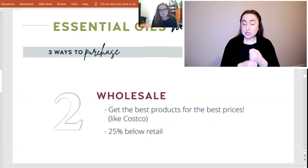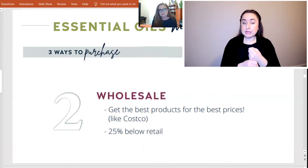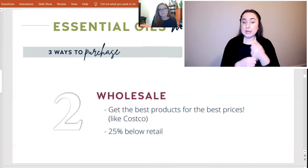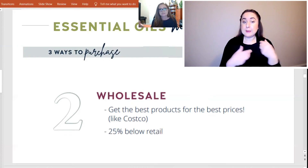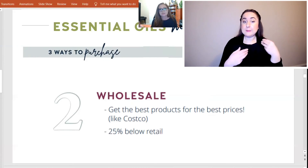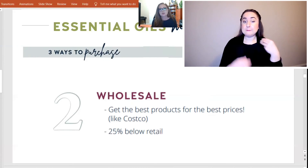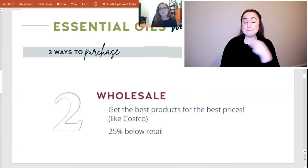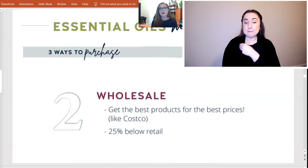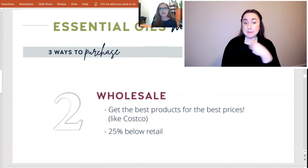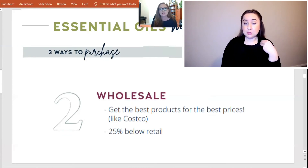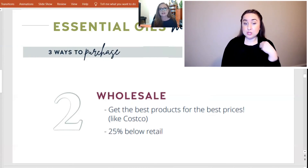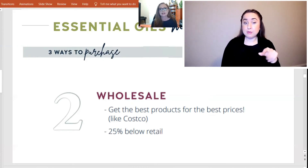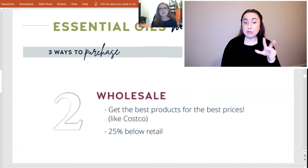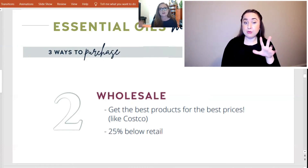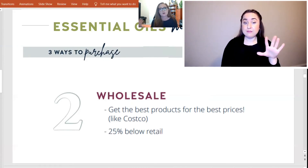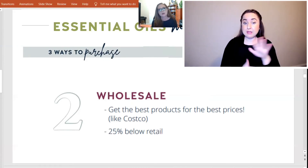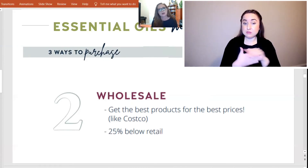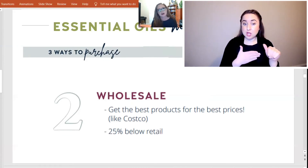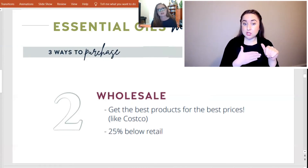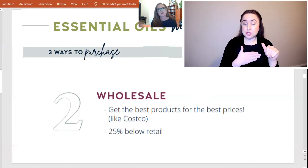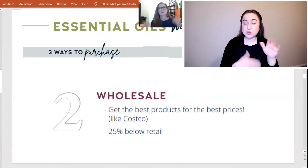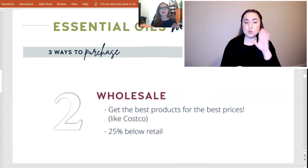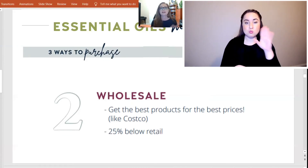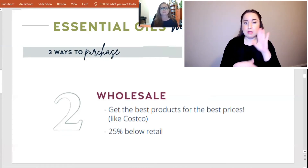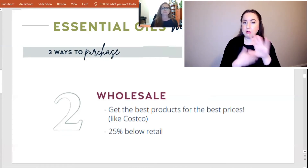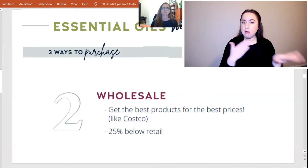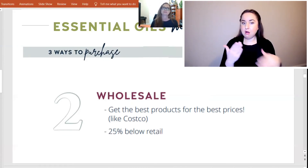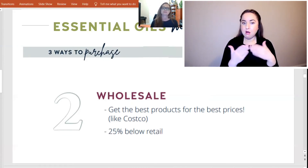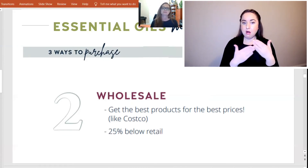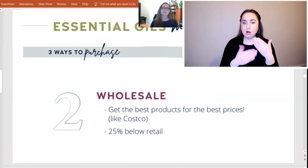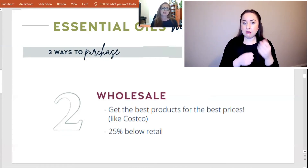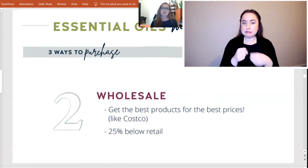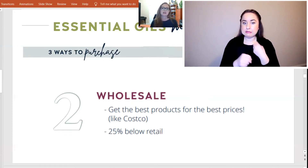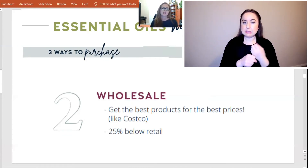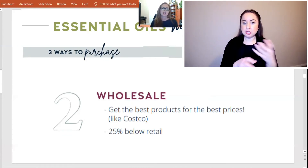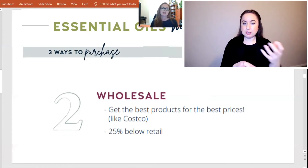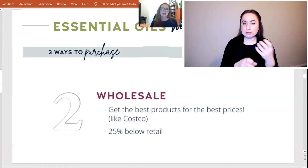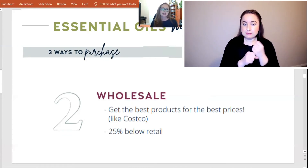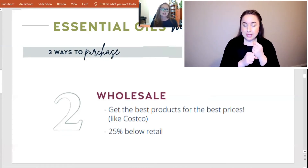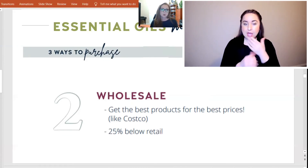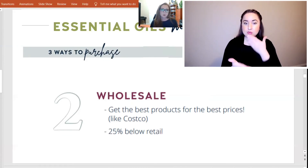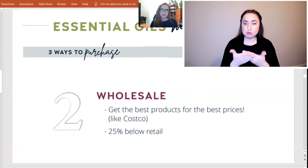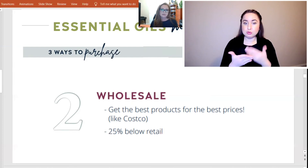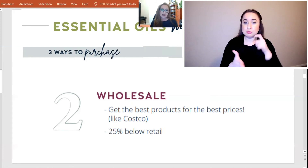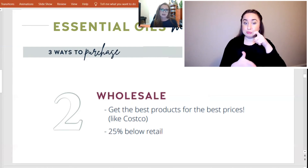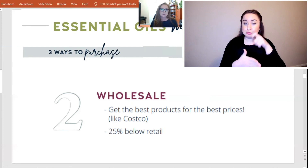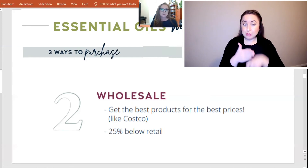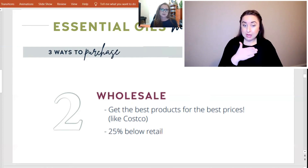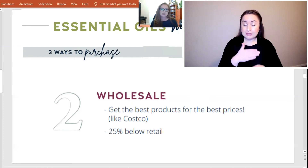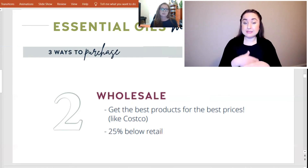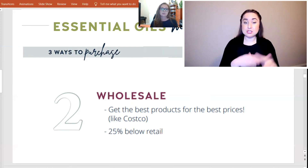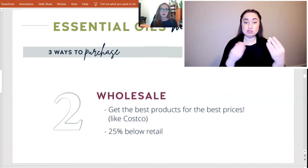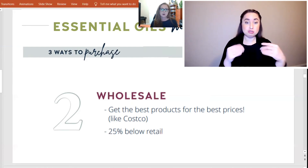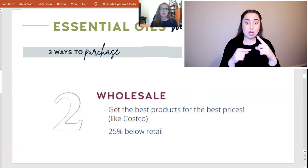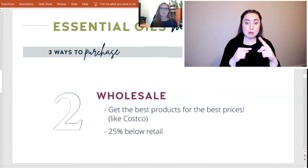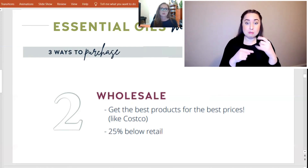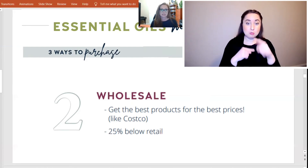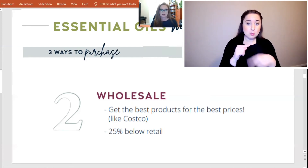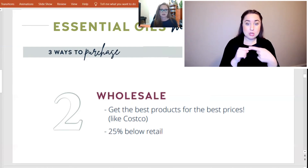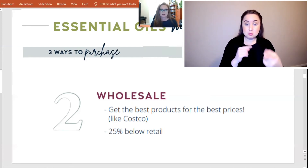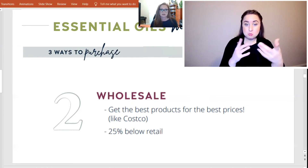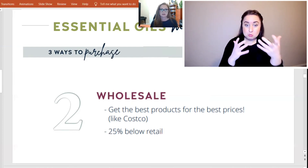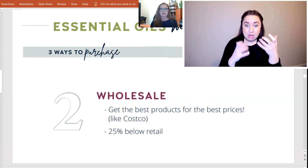anything, you don't buy anything. You don't go to Costco, right? And that is 25% below